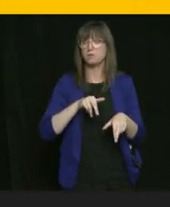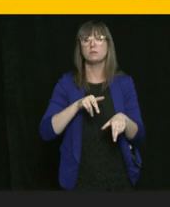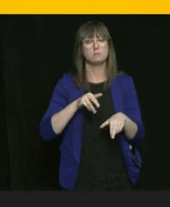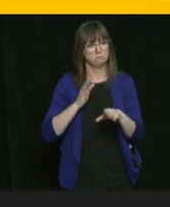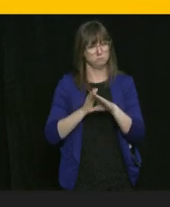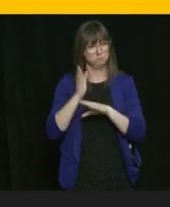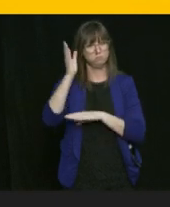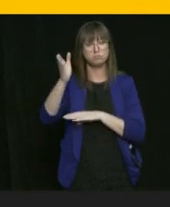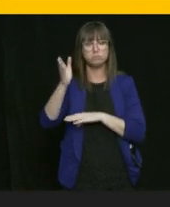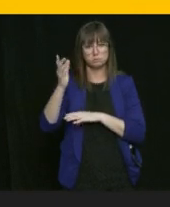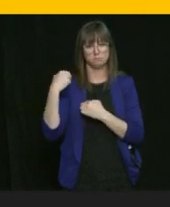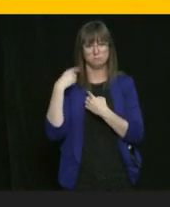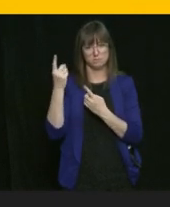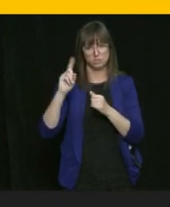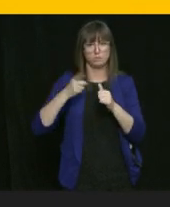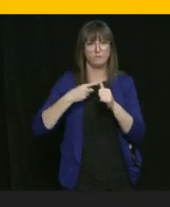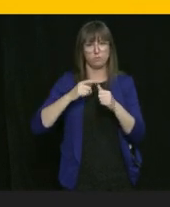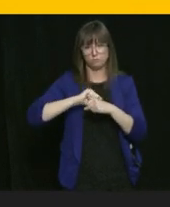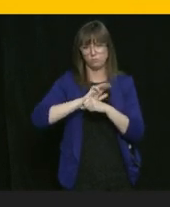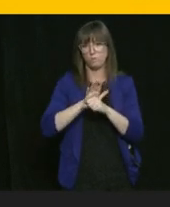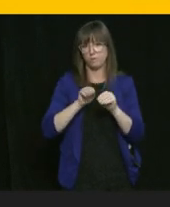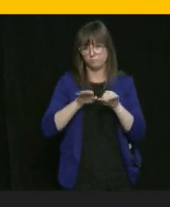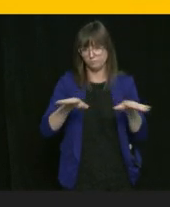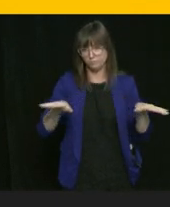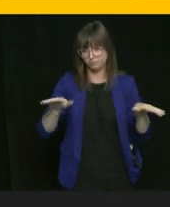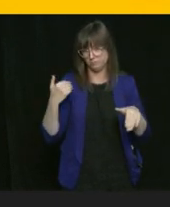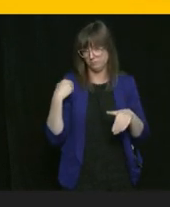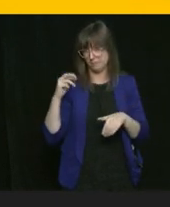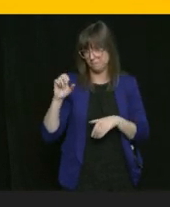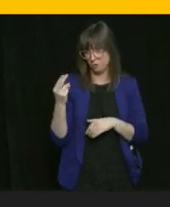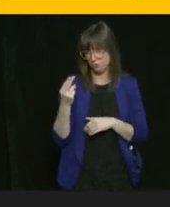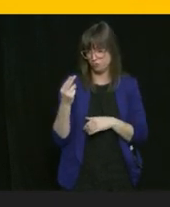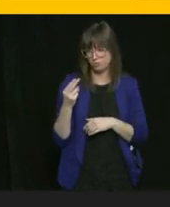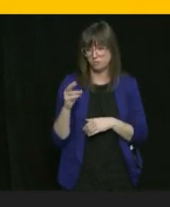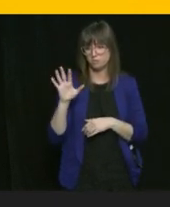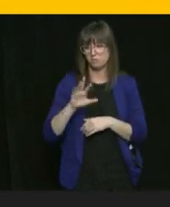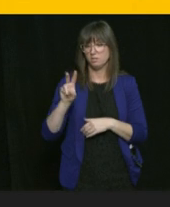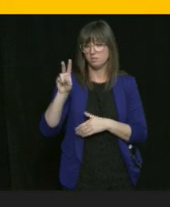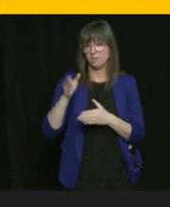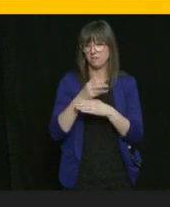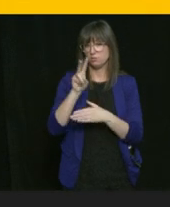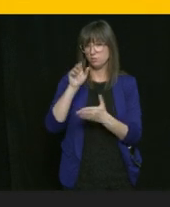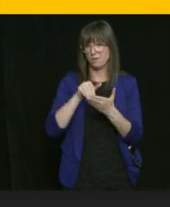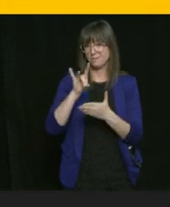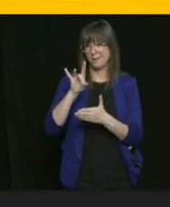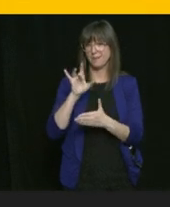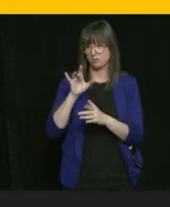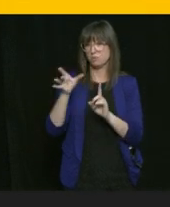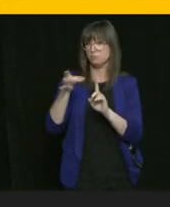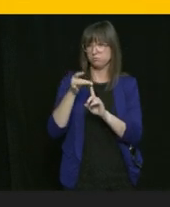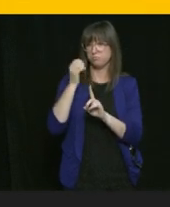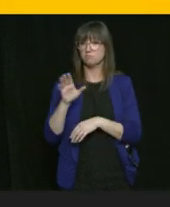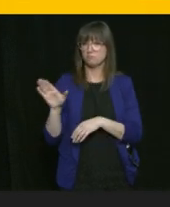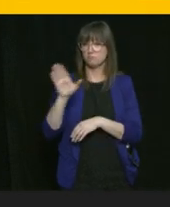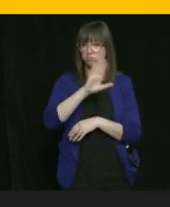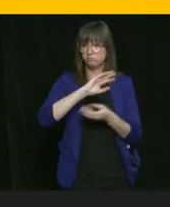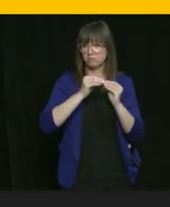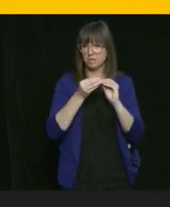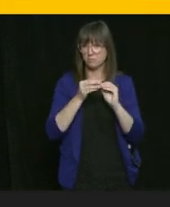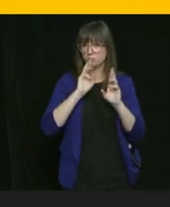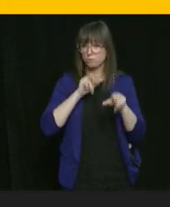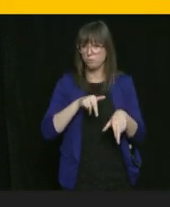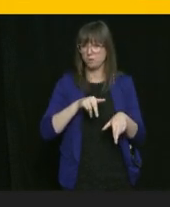levels seen during the first wave, with an average of close to 2,800 cases reported daily over the last week,